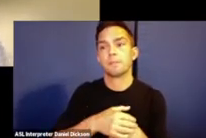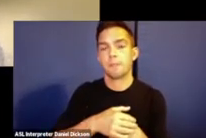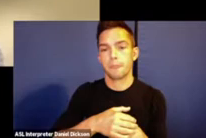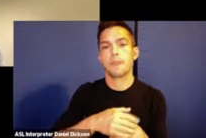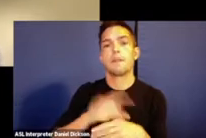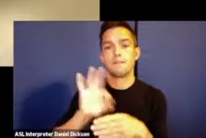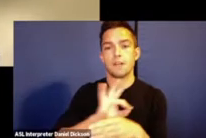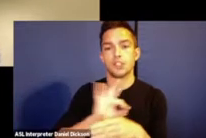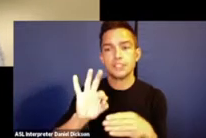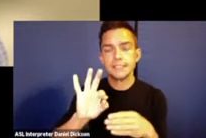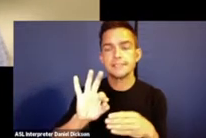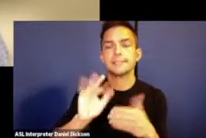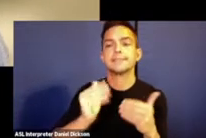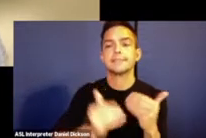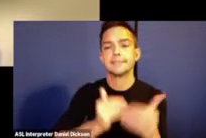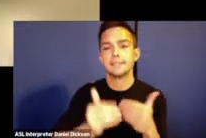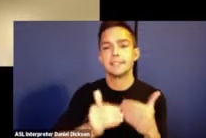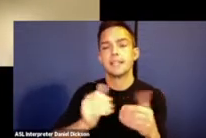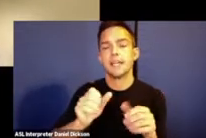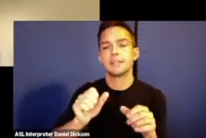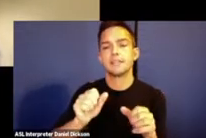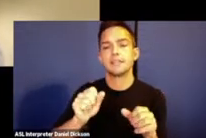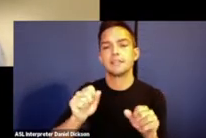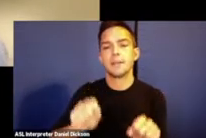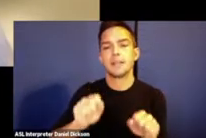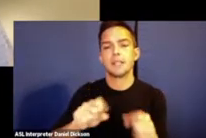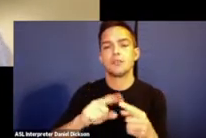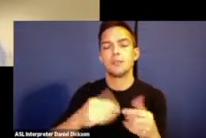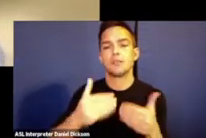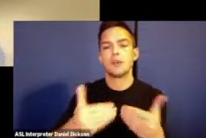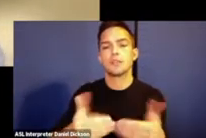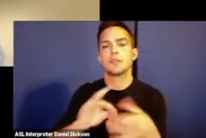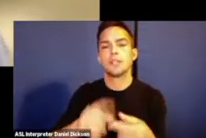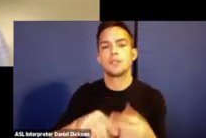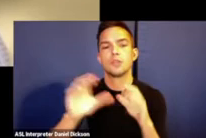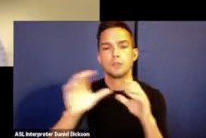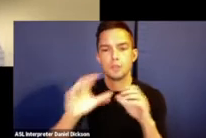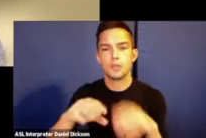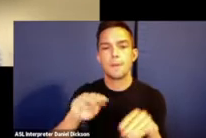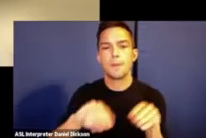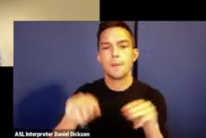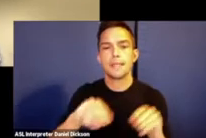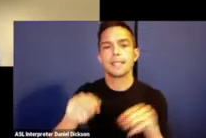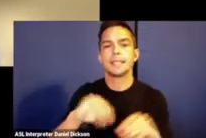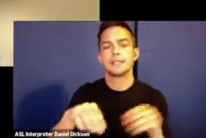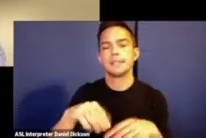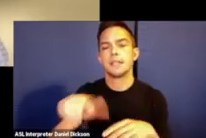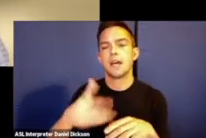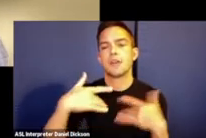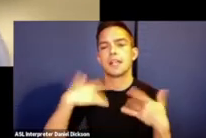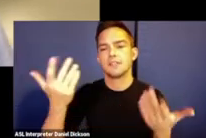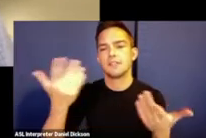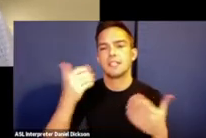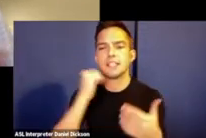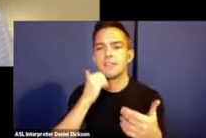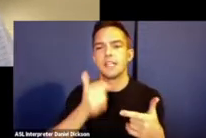functioning and ensure sort of ability to progress in terms of communication, in terms of mobility, in terms of other activities of daily living.